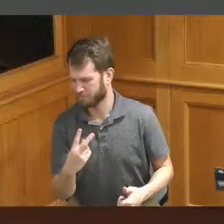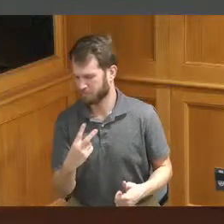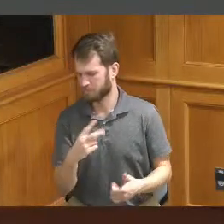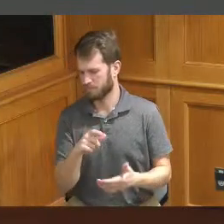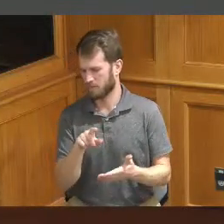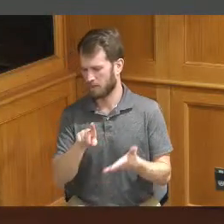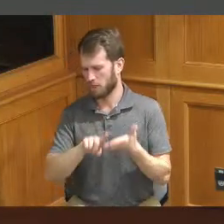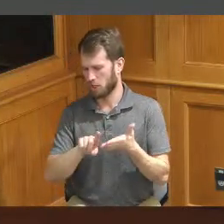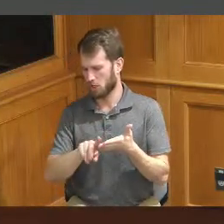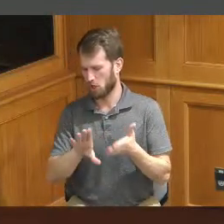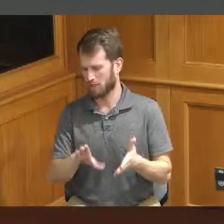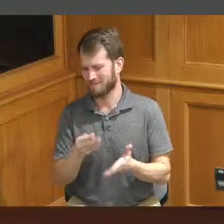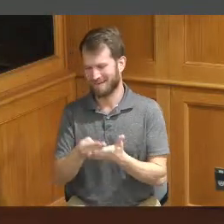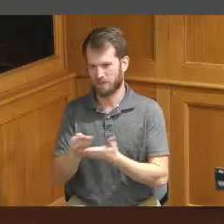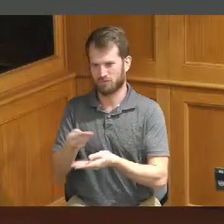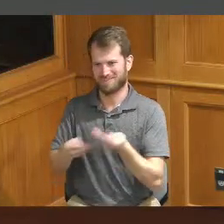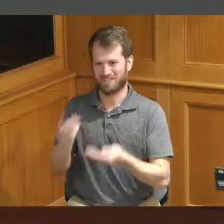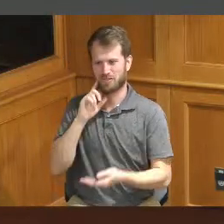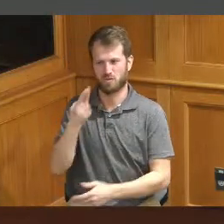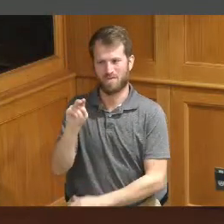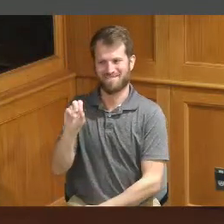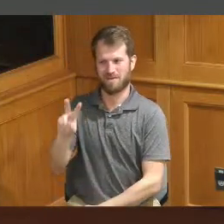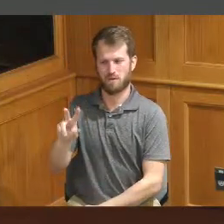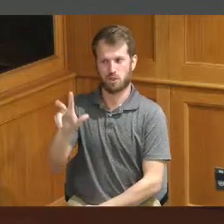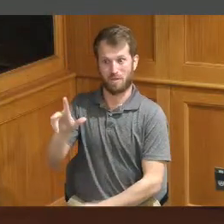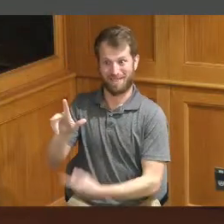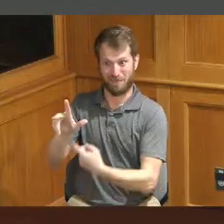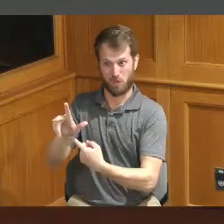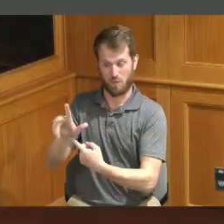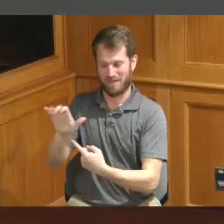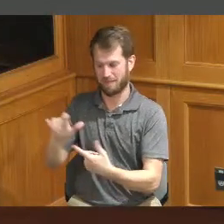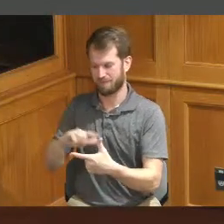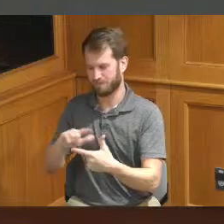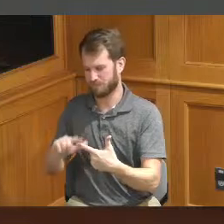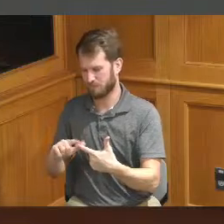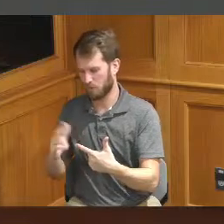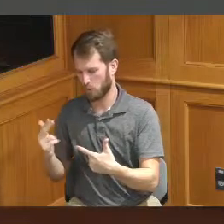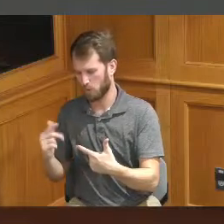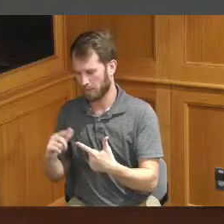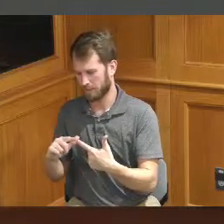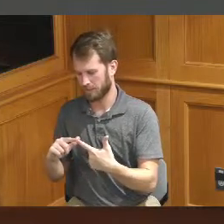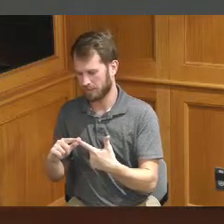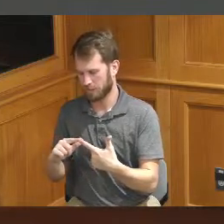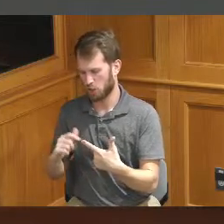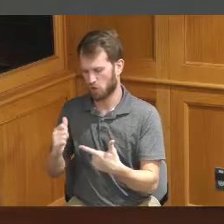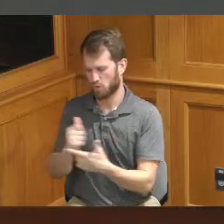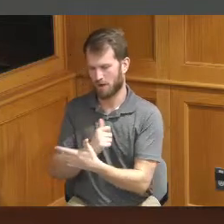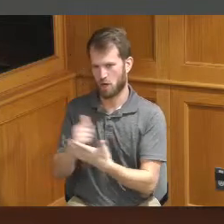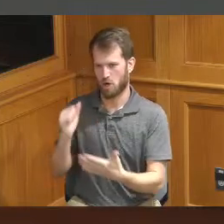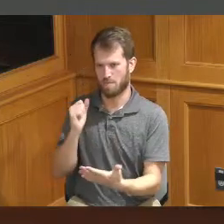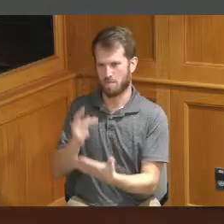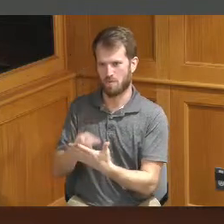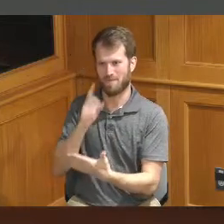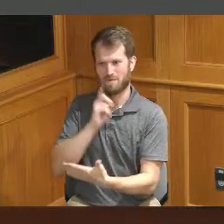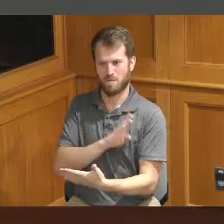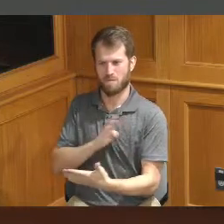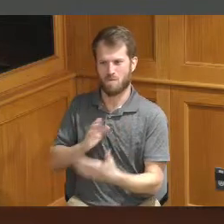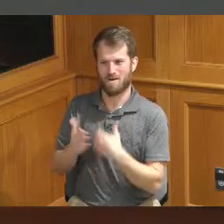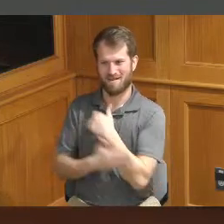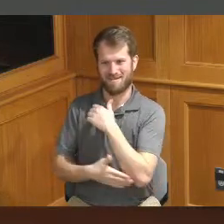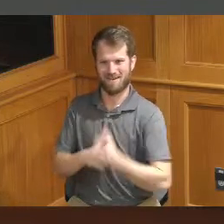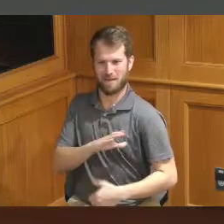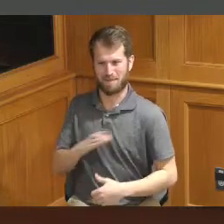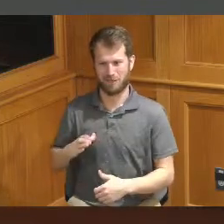statement of financial transactions for November of 23. Item number 13 is a credit card approval for the Board of County Commissioners and